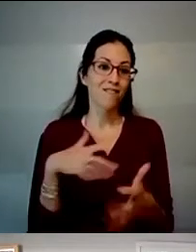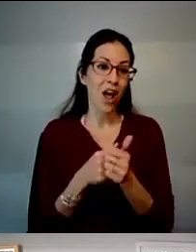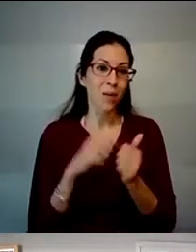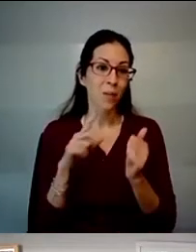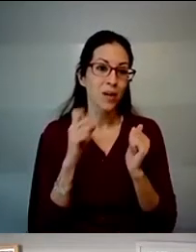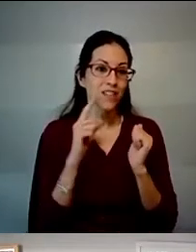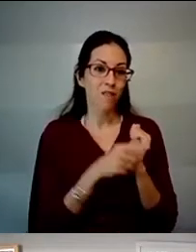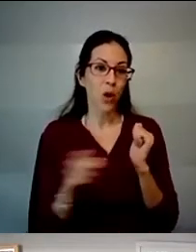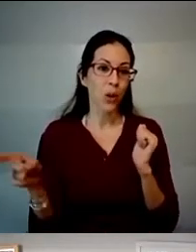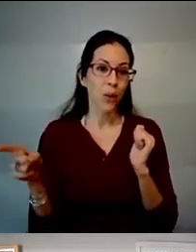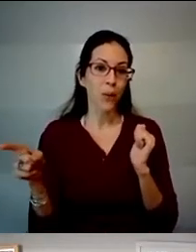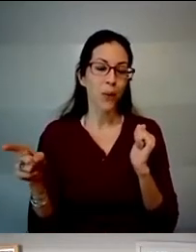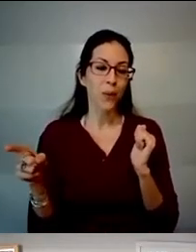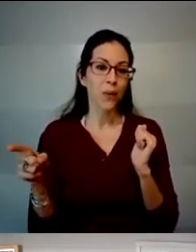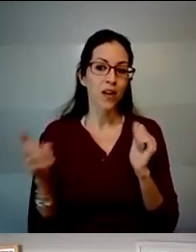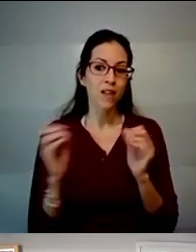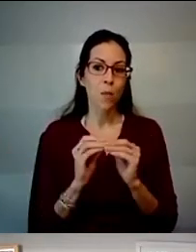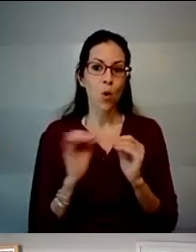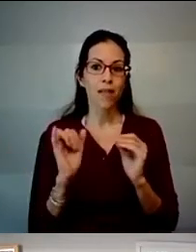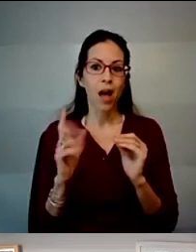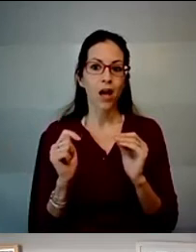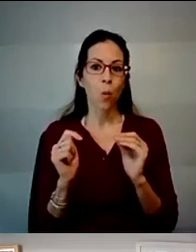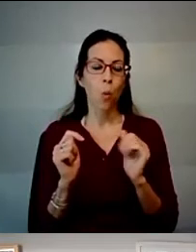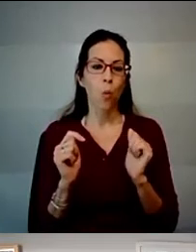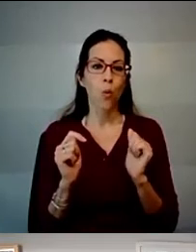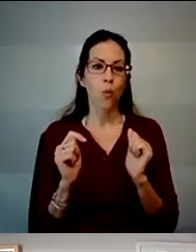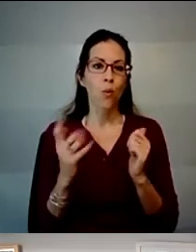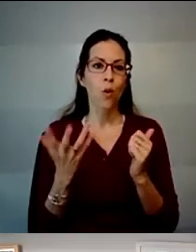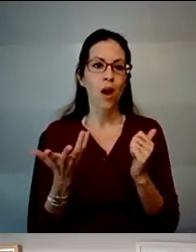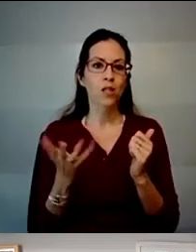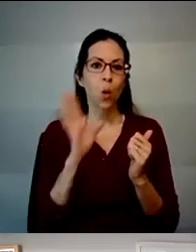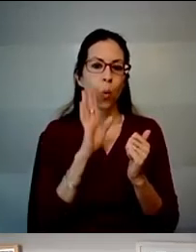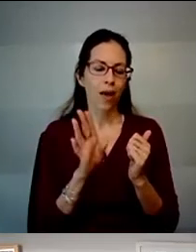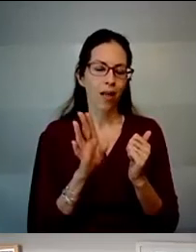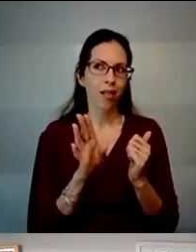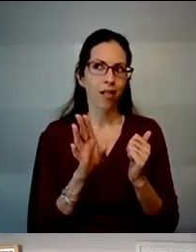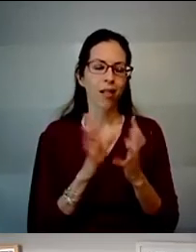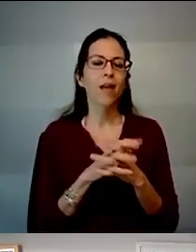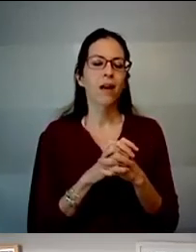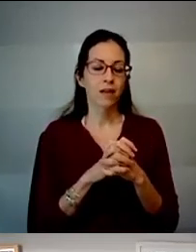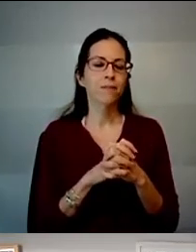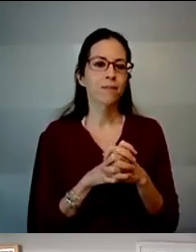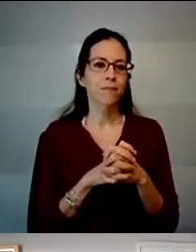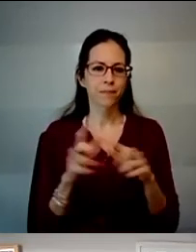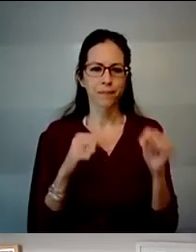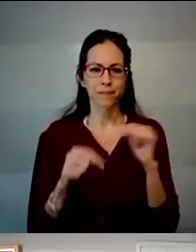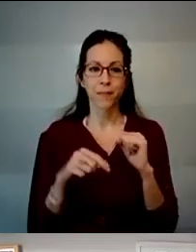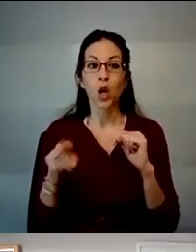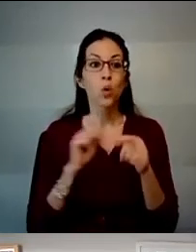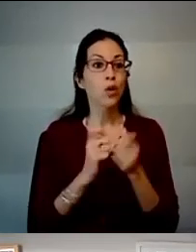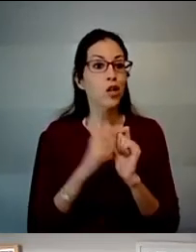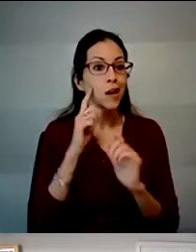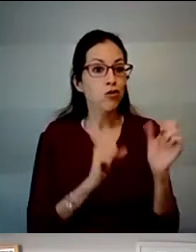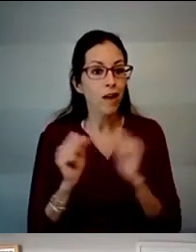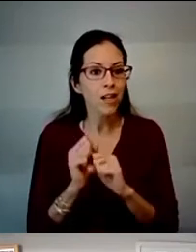more about than what's going to stick from this past year, that sort of the changes in your strategies that you think are going to help you. And then